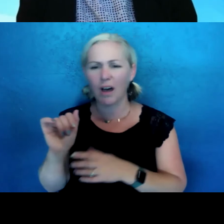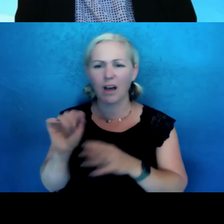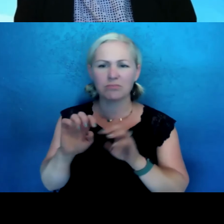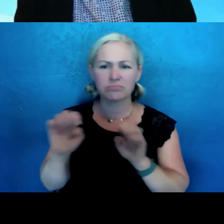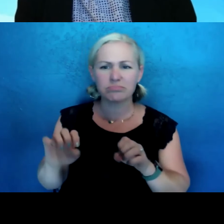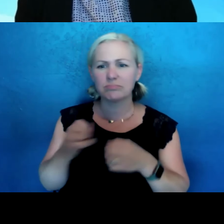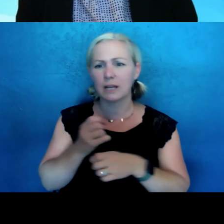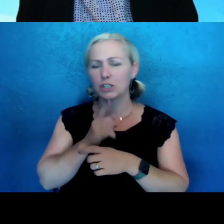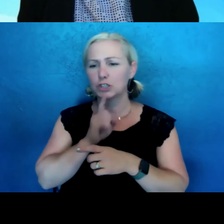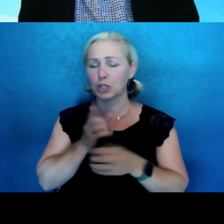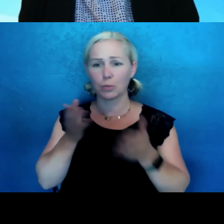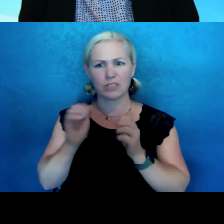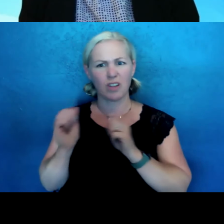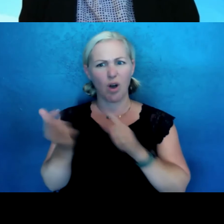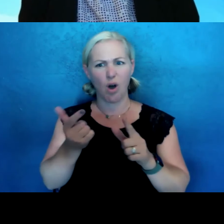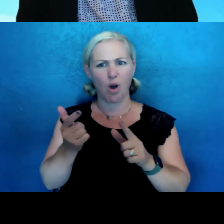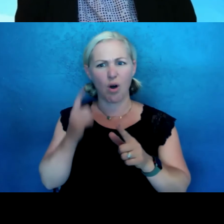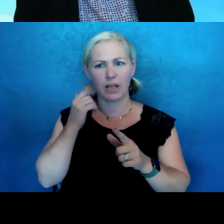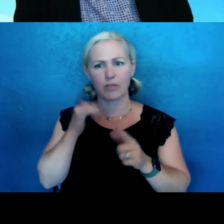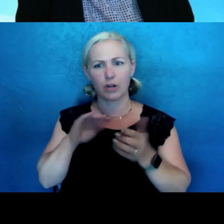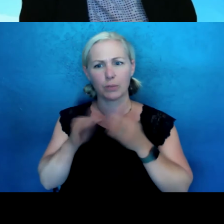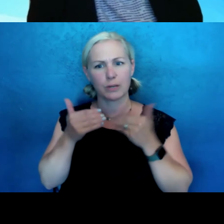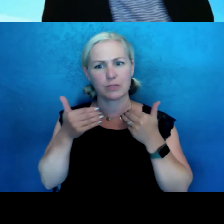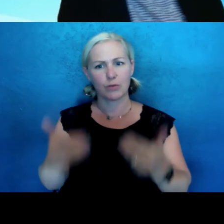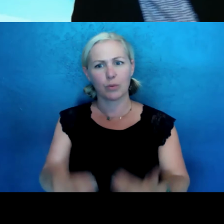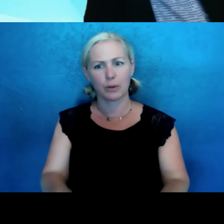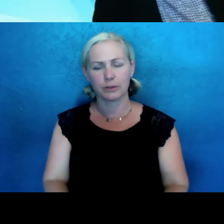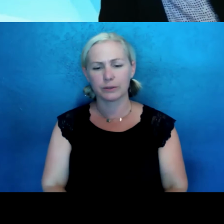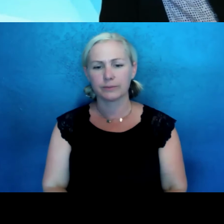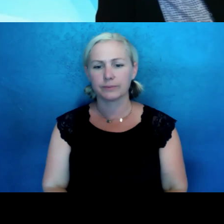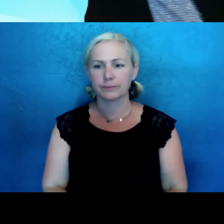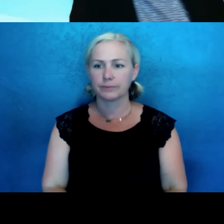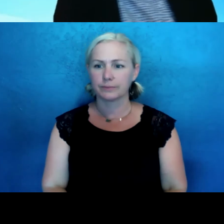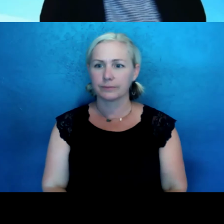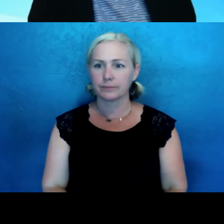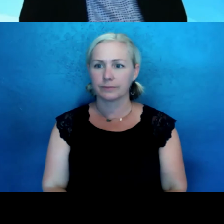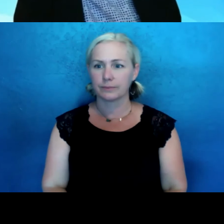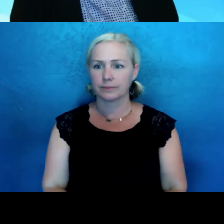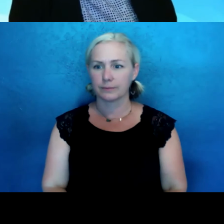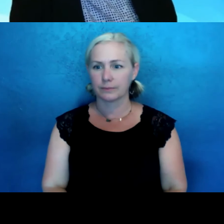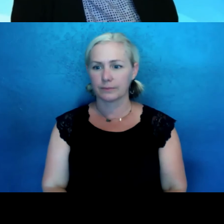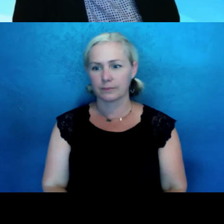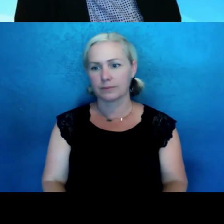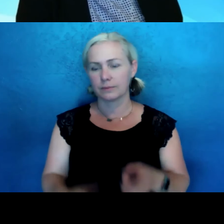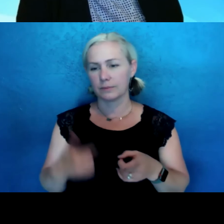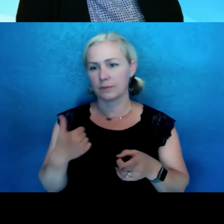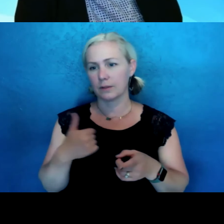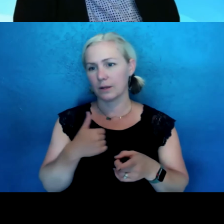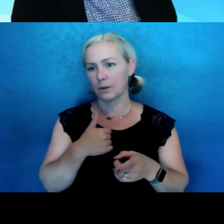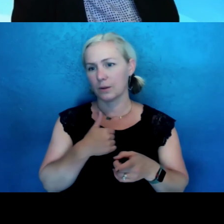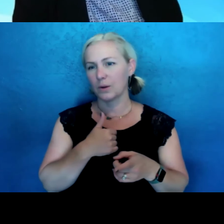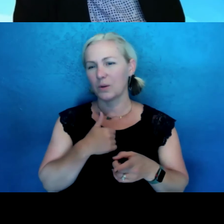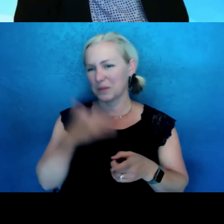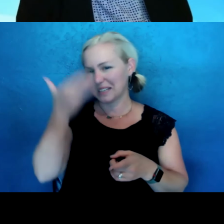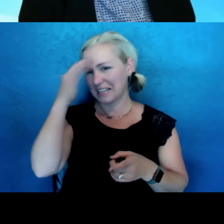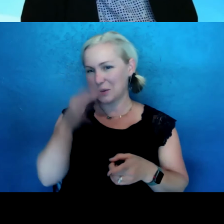it's serving all California communities going forward. And we frankly need the expertise well of people like you who know the if backwards and